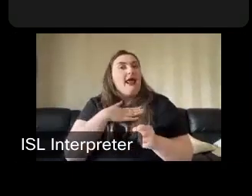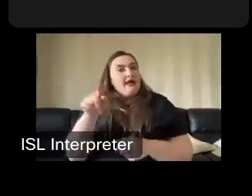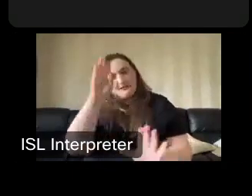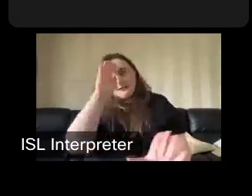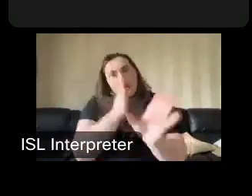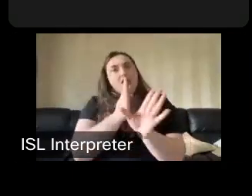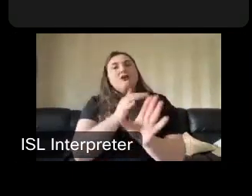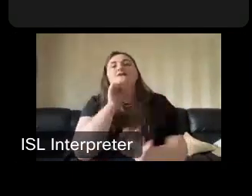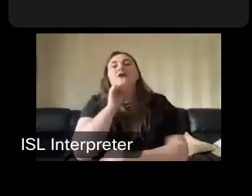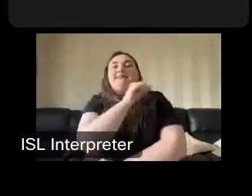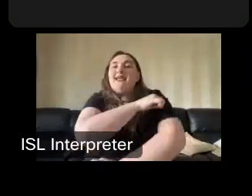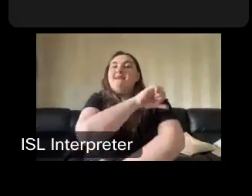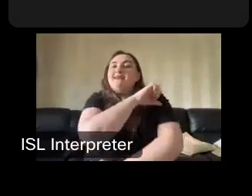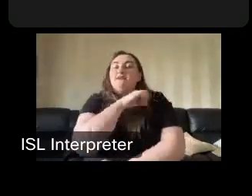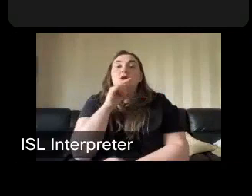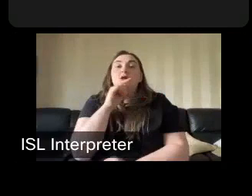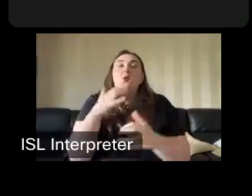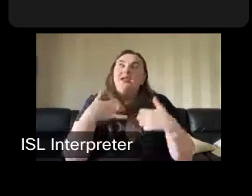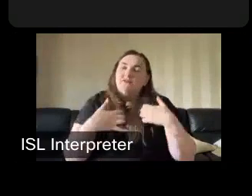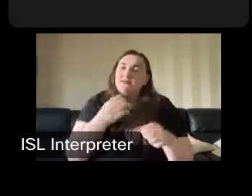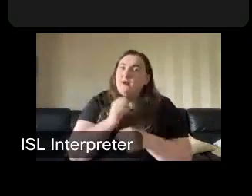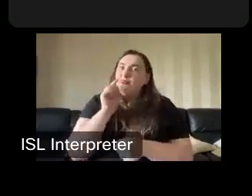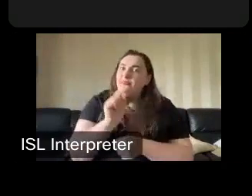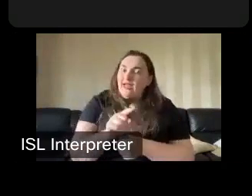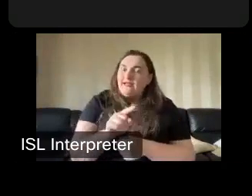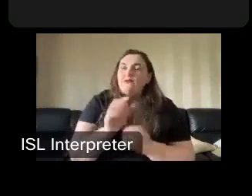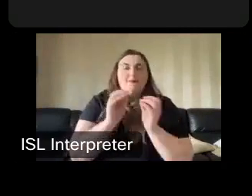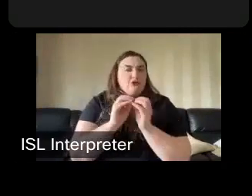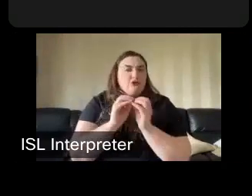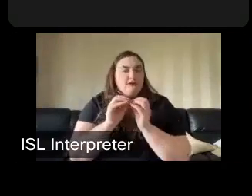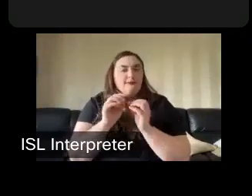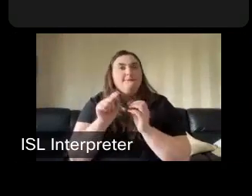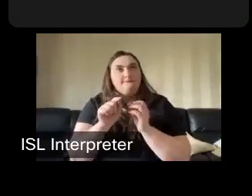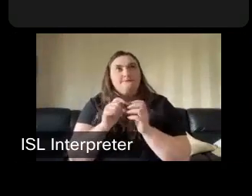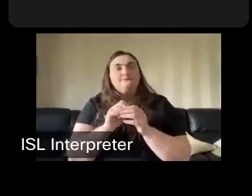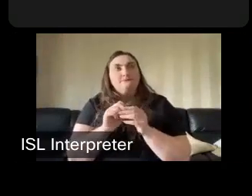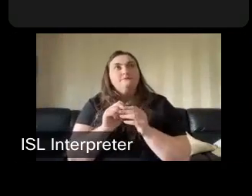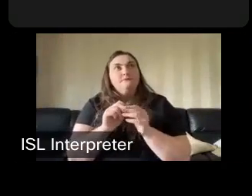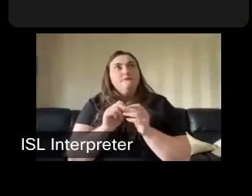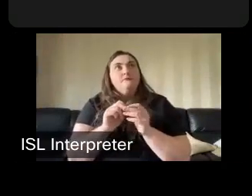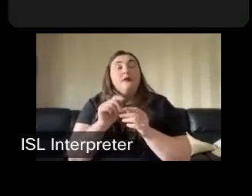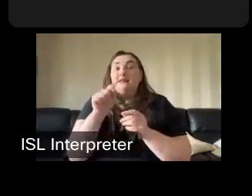counselling. The interesting thing about that, just to say something about that last one there, is, and this is